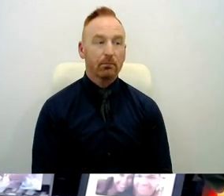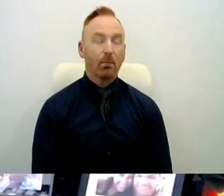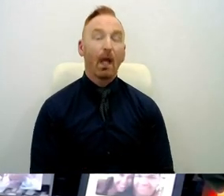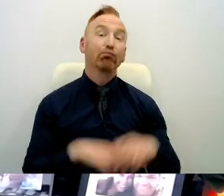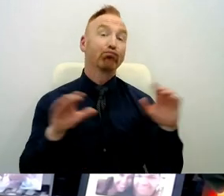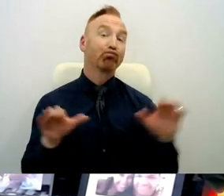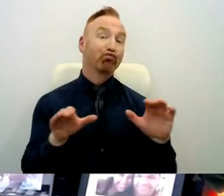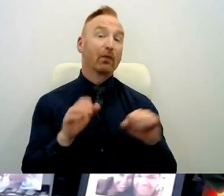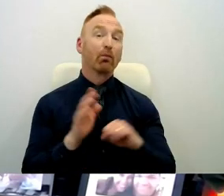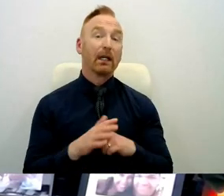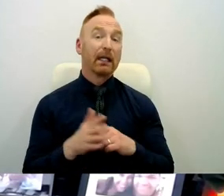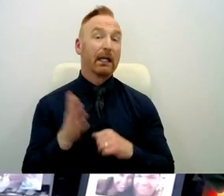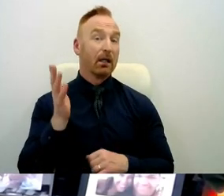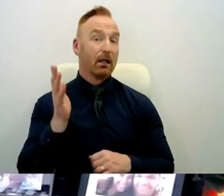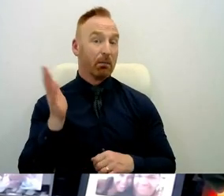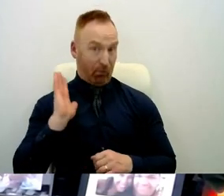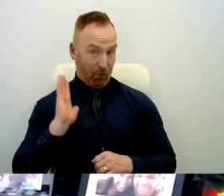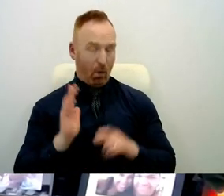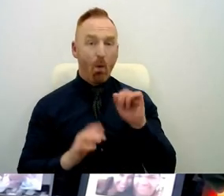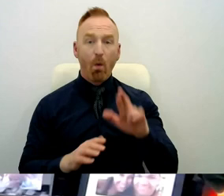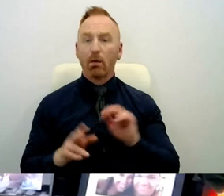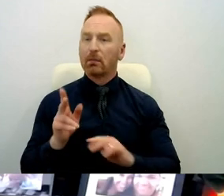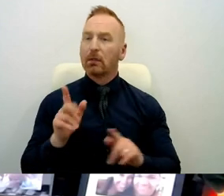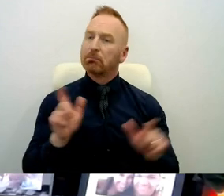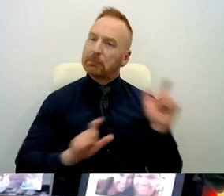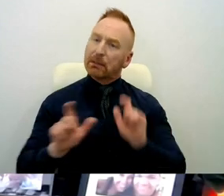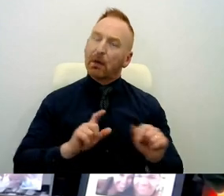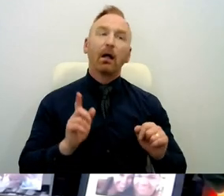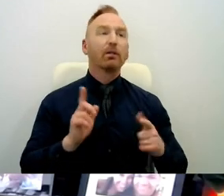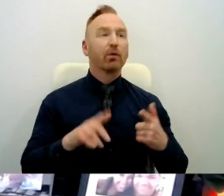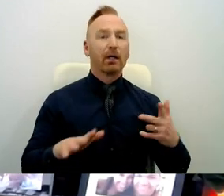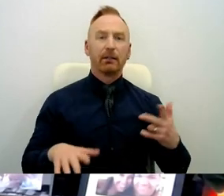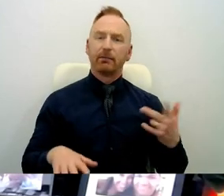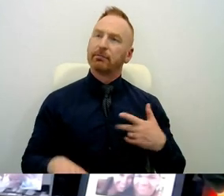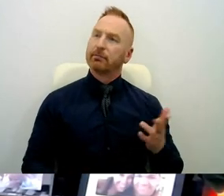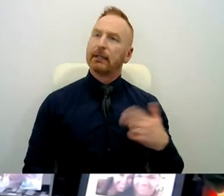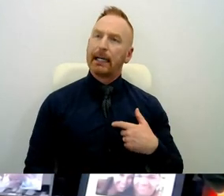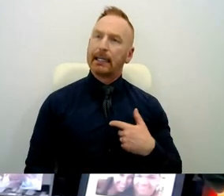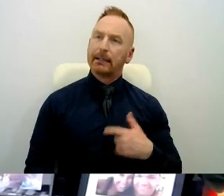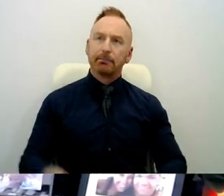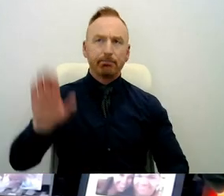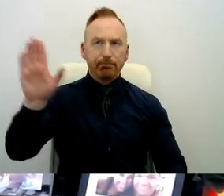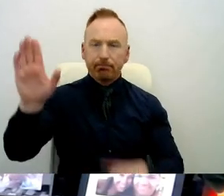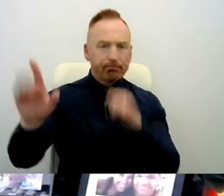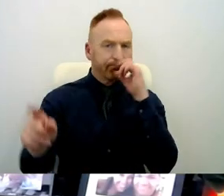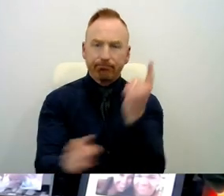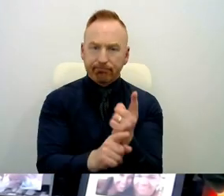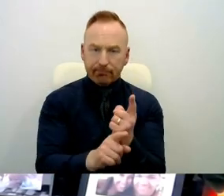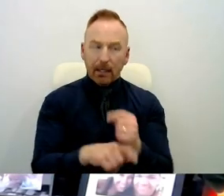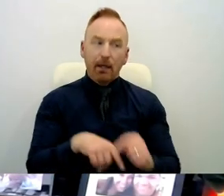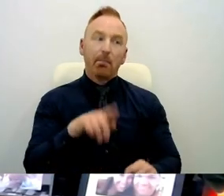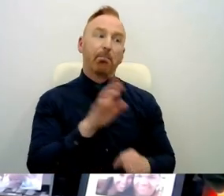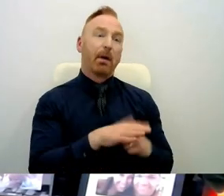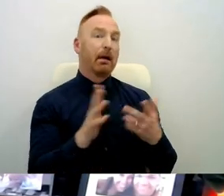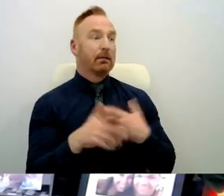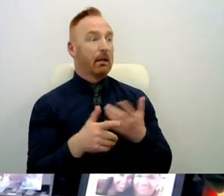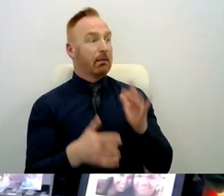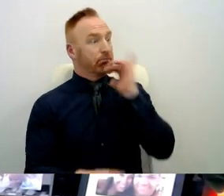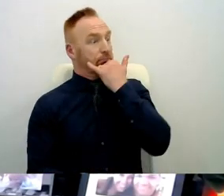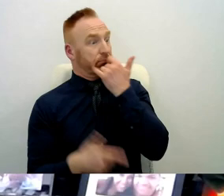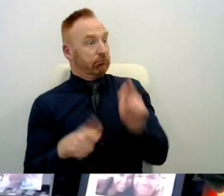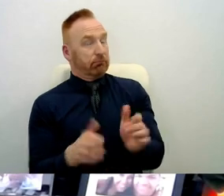Whether because of actions that were taken and or because folks have failed to take action, none of the effects of racism are random accidents without a